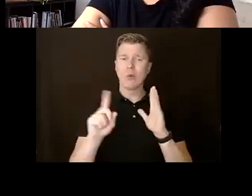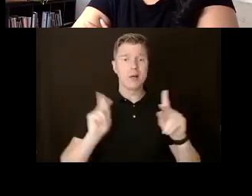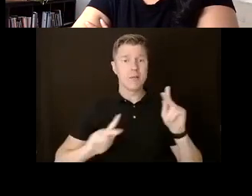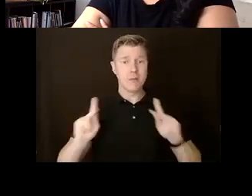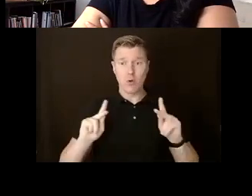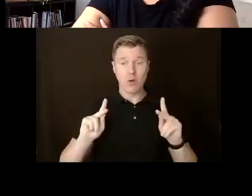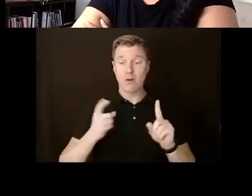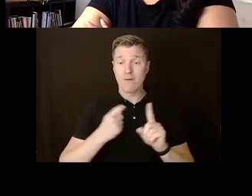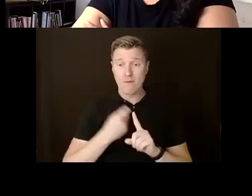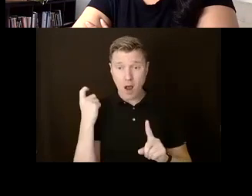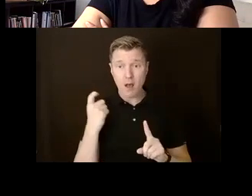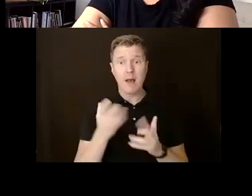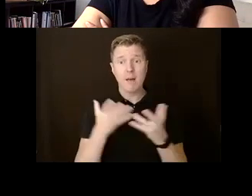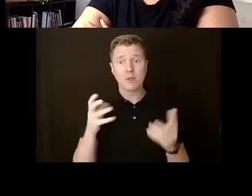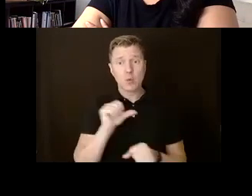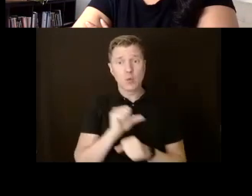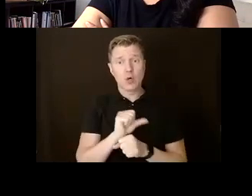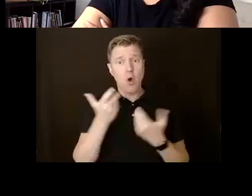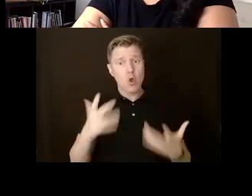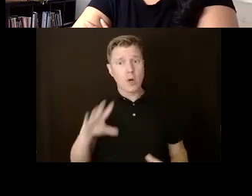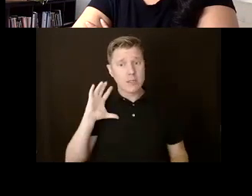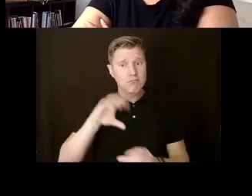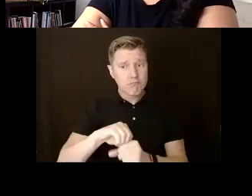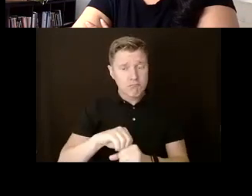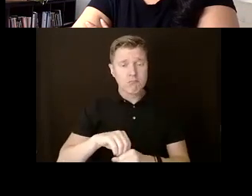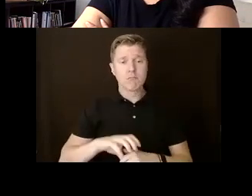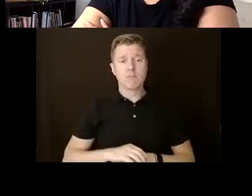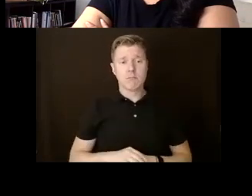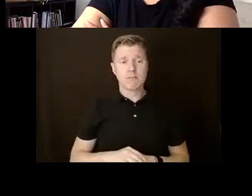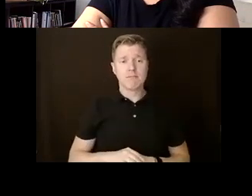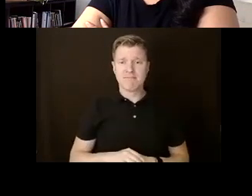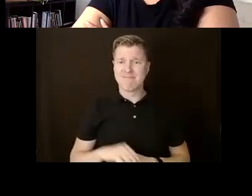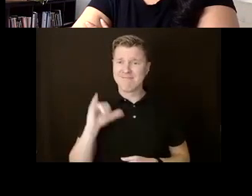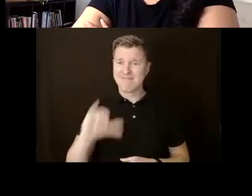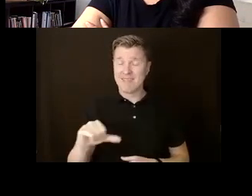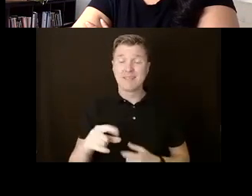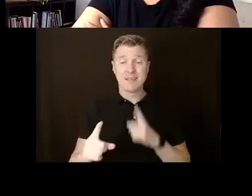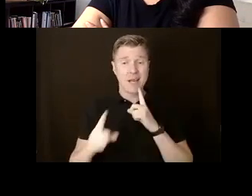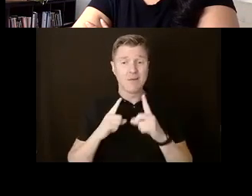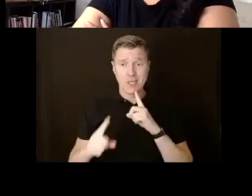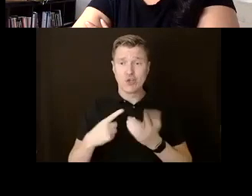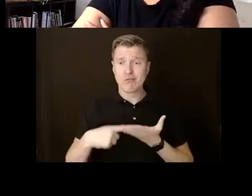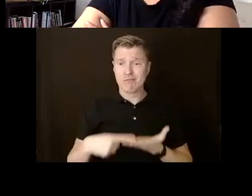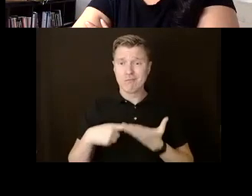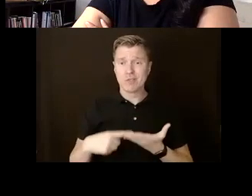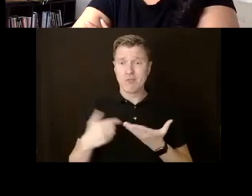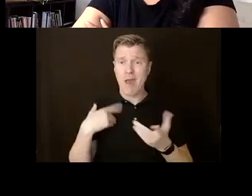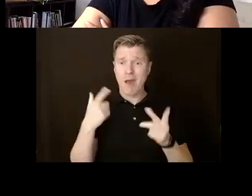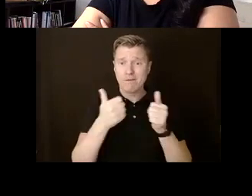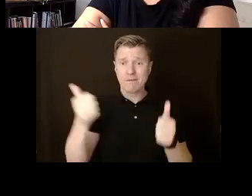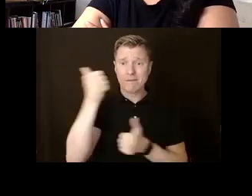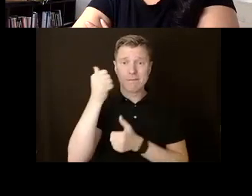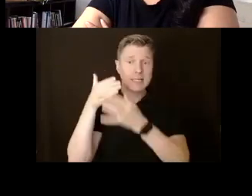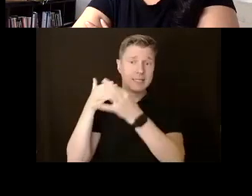how much work they're already putting into it. And I think that's like a conversation to be had with leadership too,